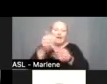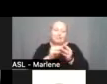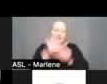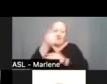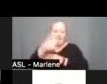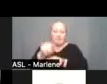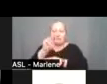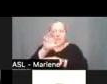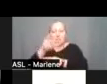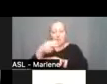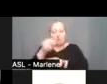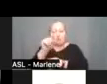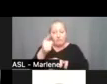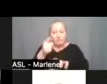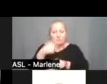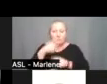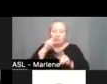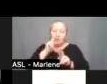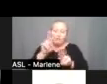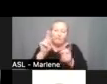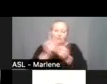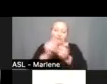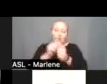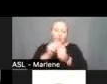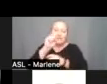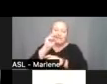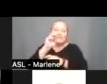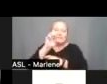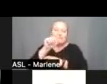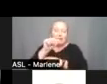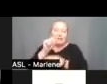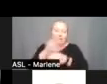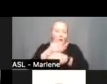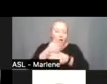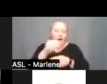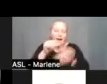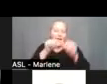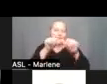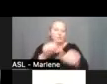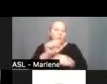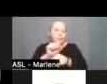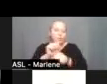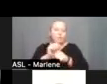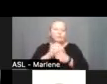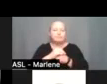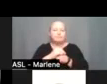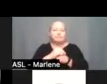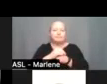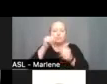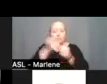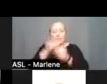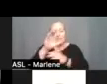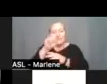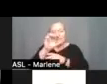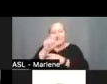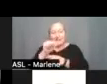march 1st and we look forward to meeting with our smita partners um and continuing our work um with csca we